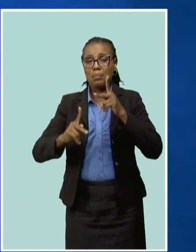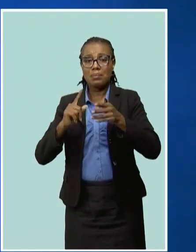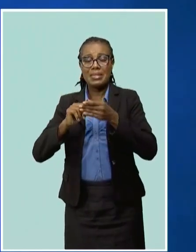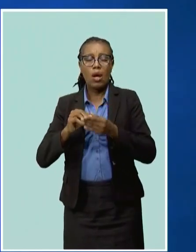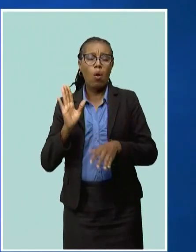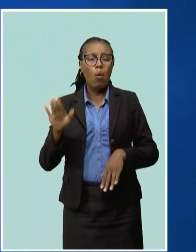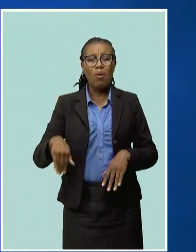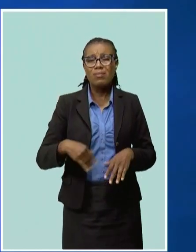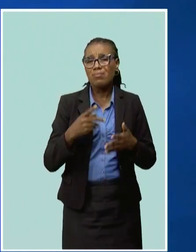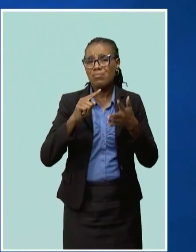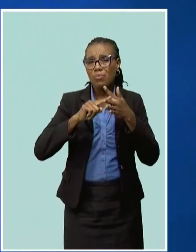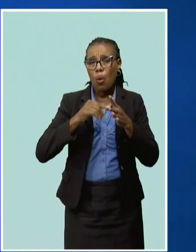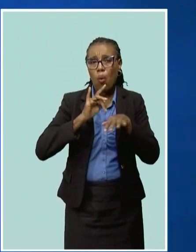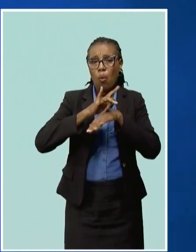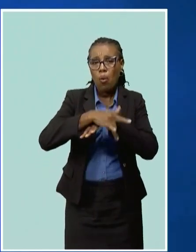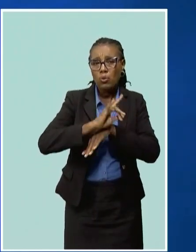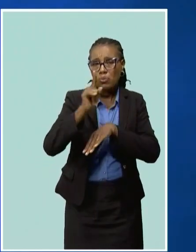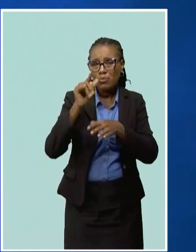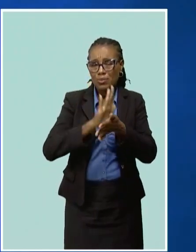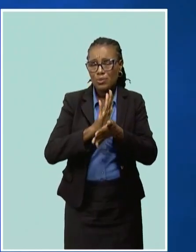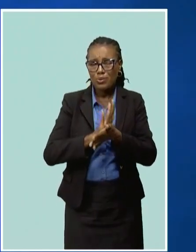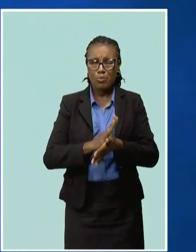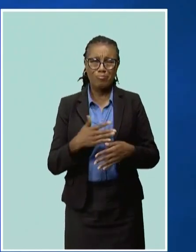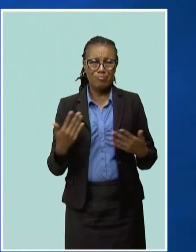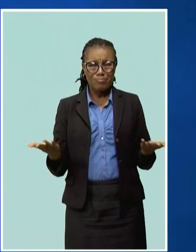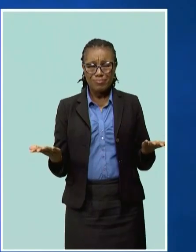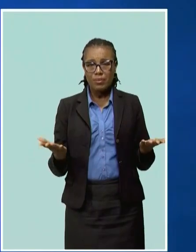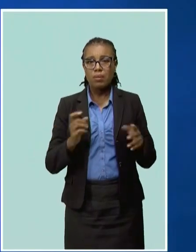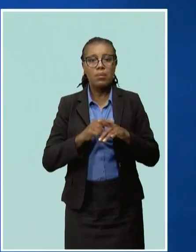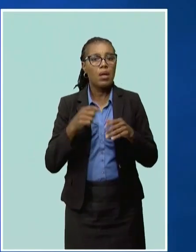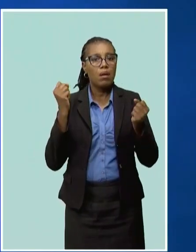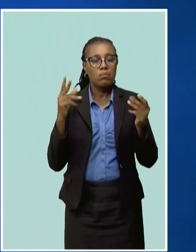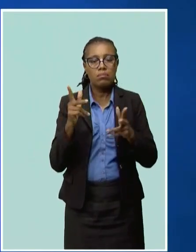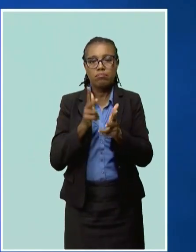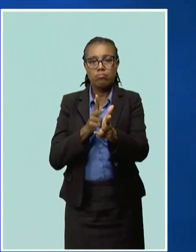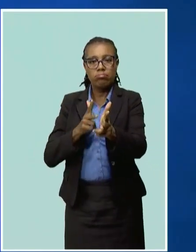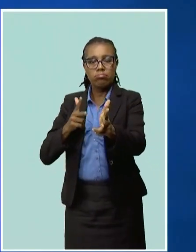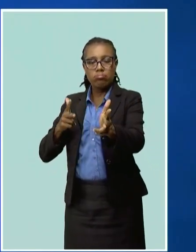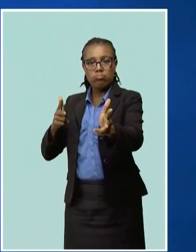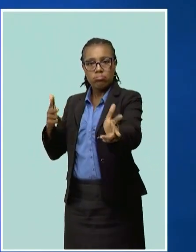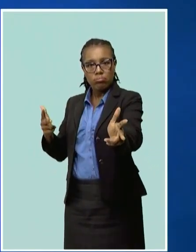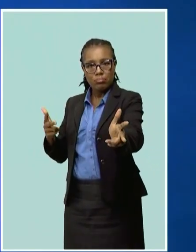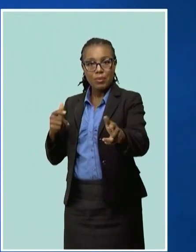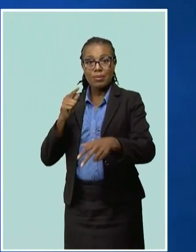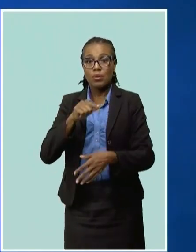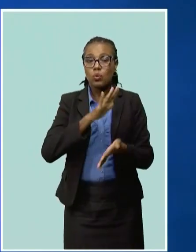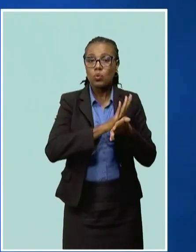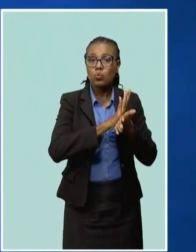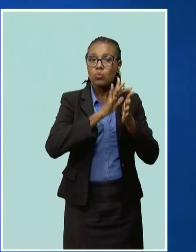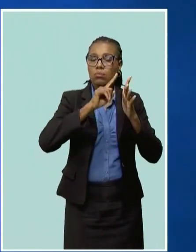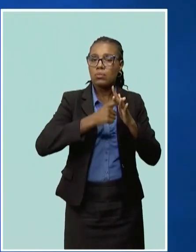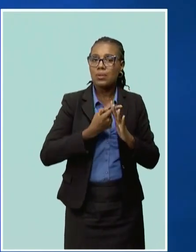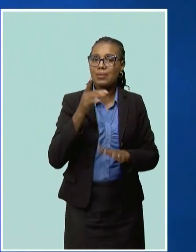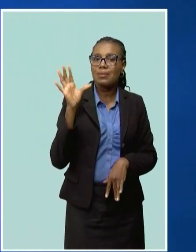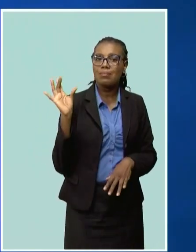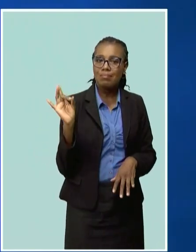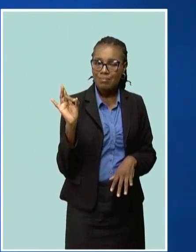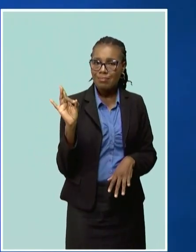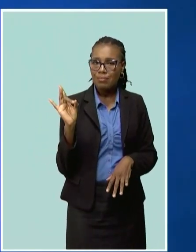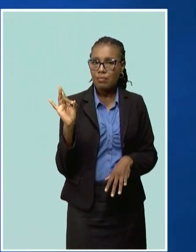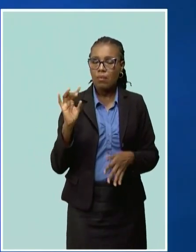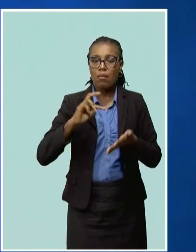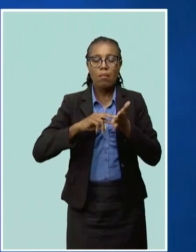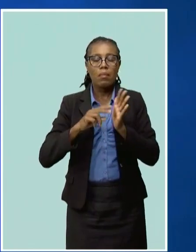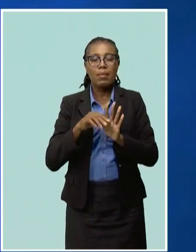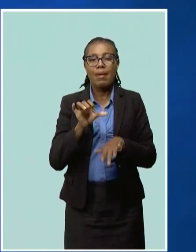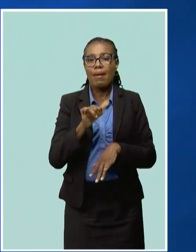so early to get to school, there's a lot of traffic on the road. And law school starts at 8. So if you're coming from